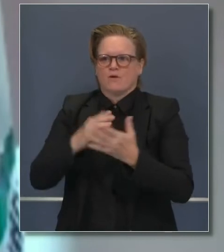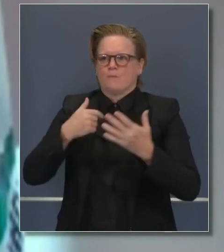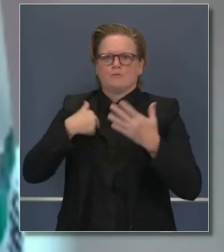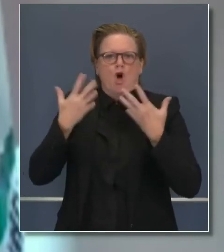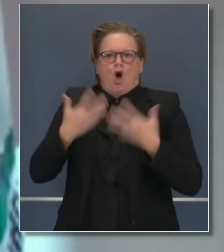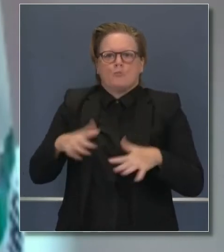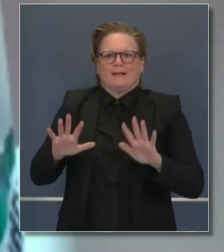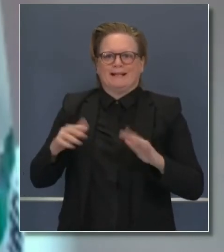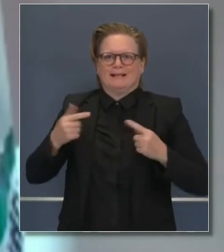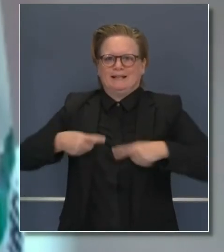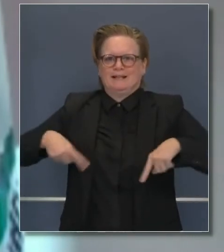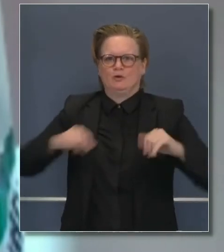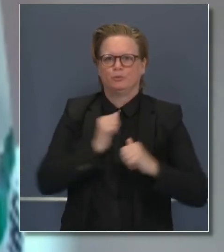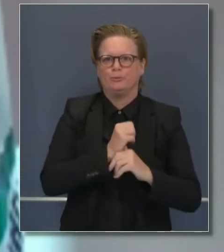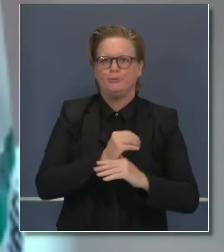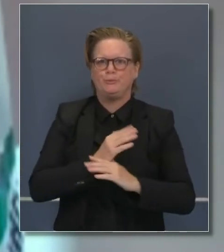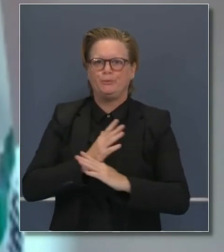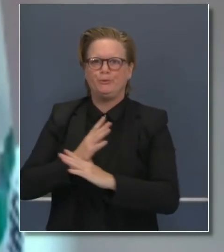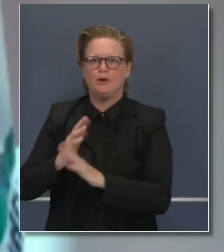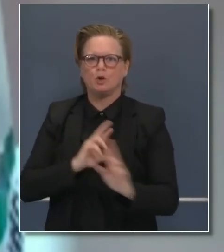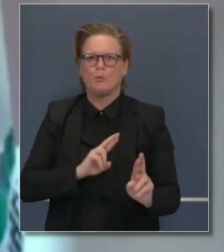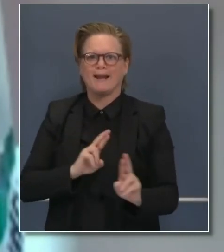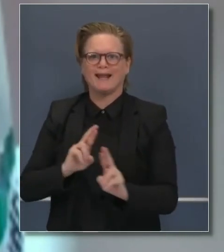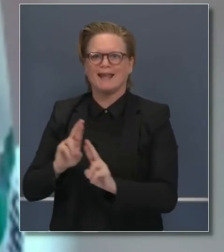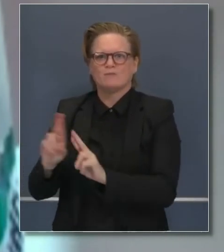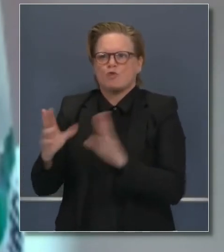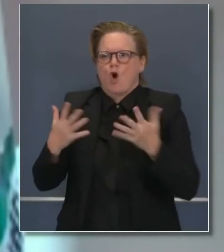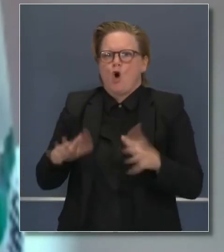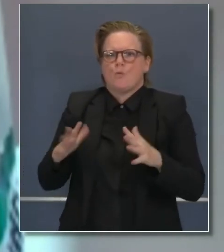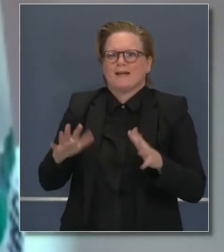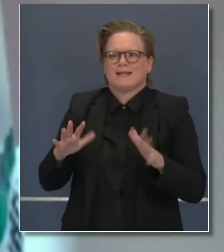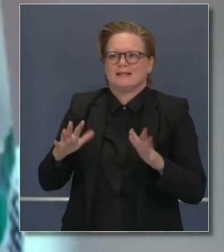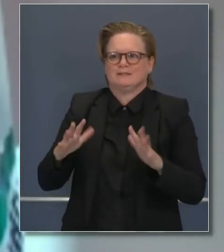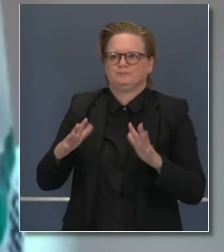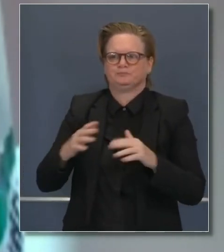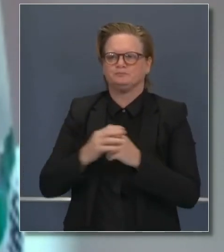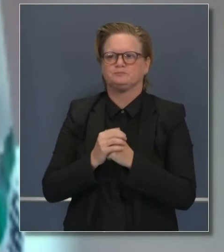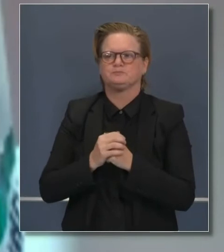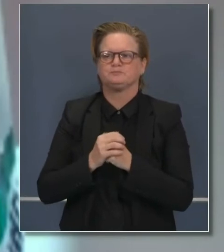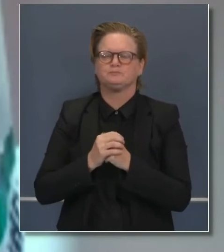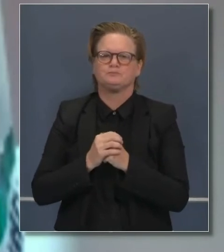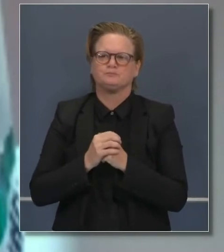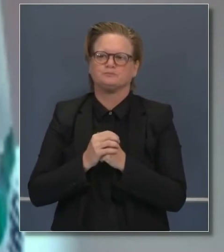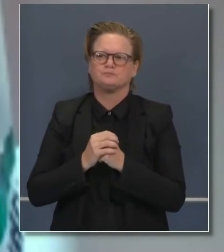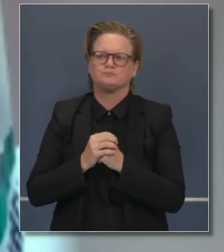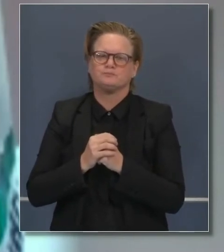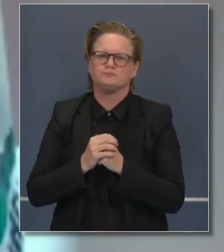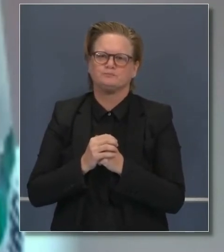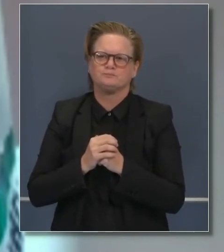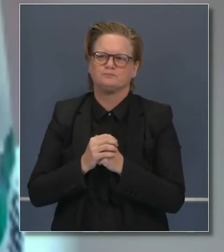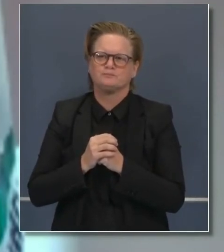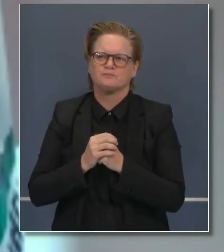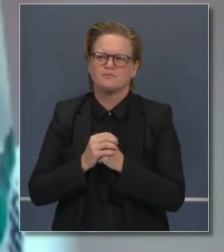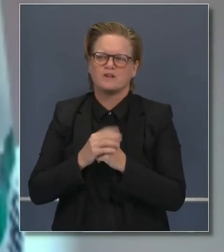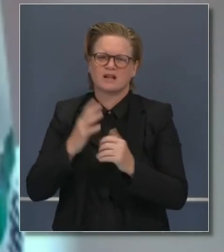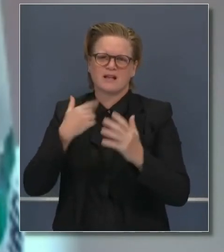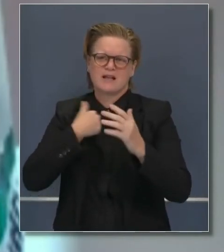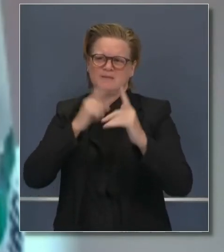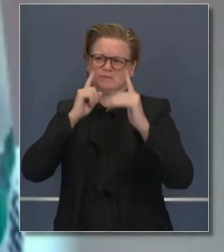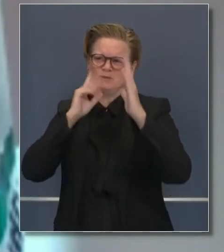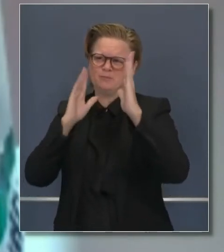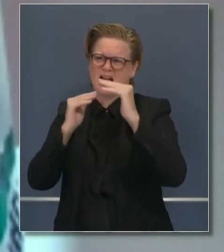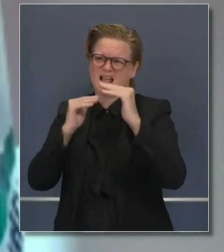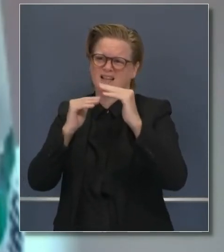some limitations. As the governor said, we're prepared for that. Frankly, expect some of that the estimates would shift